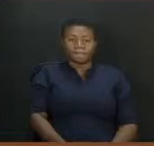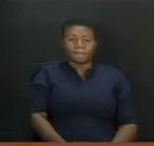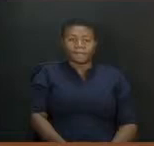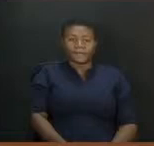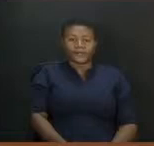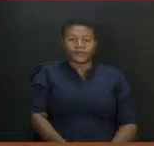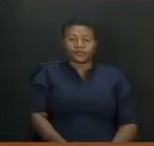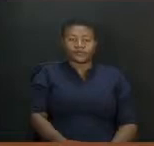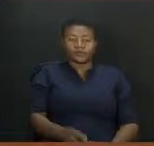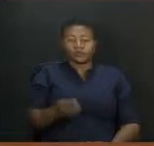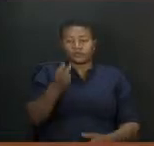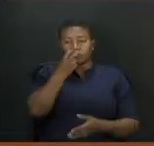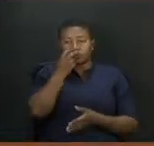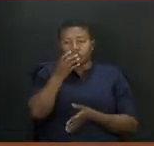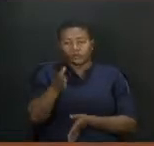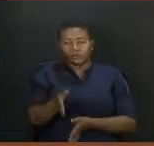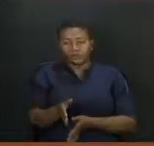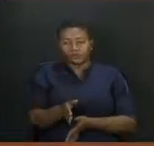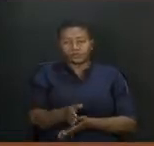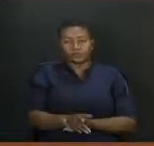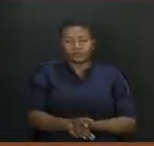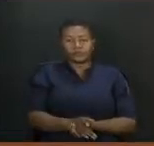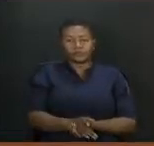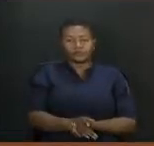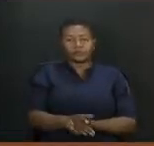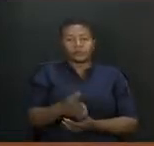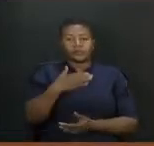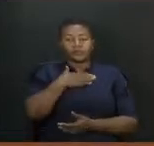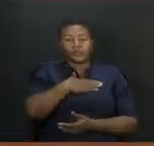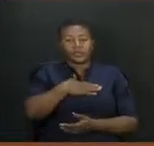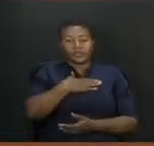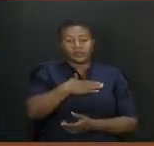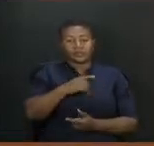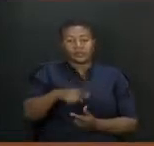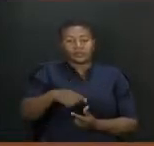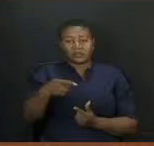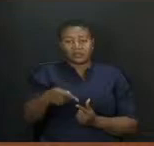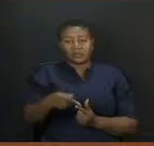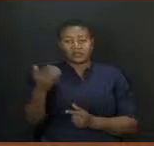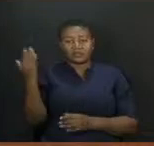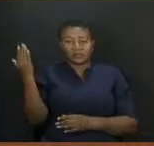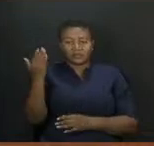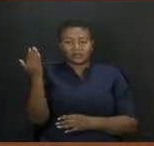Speaker, if you may, shall we proceed to the next statement?